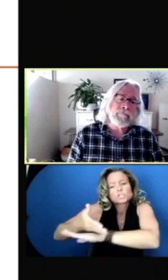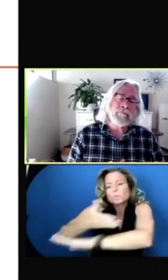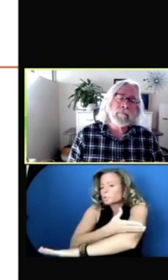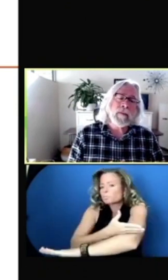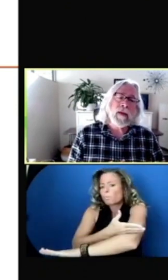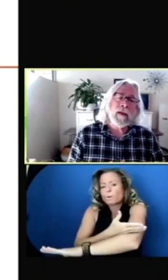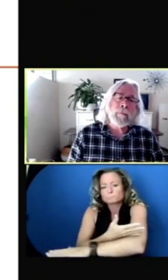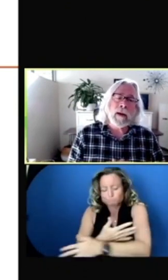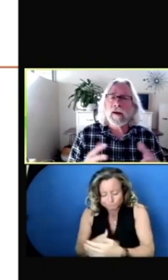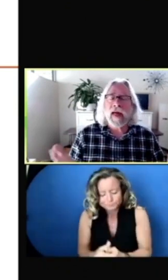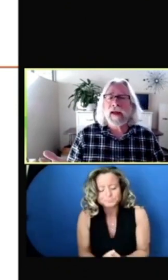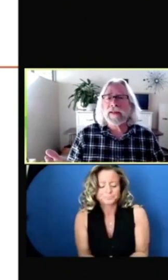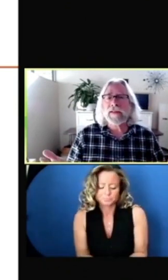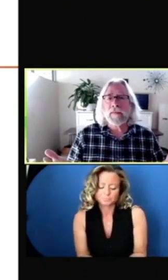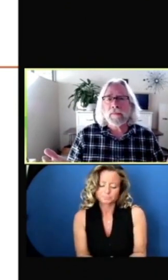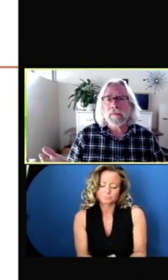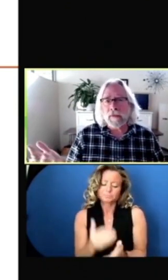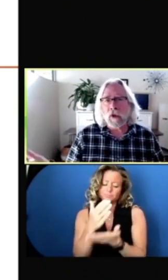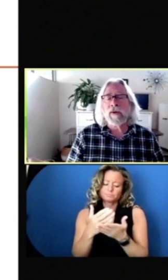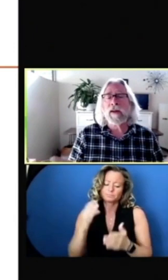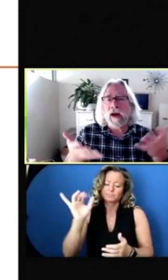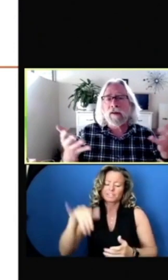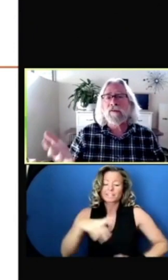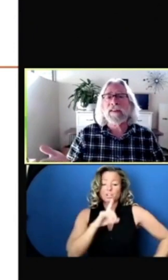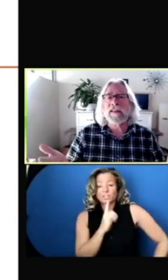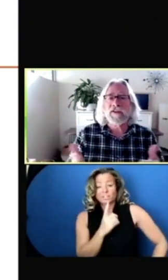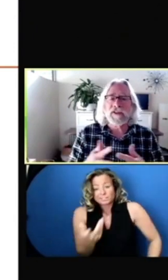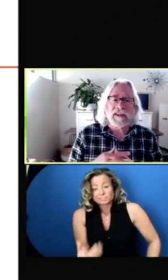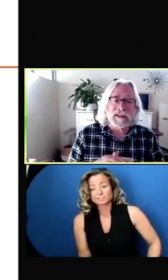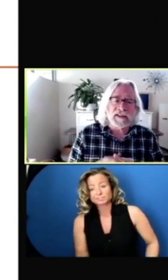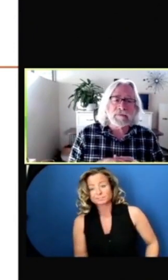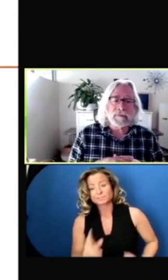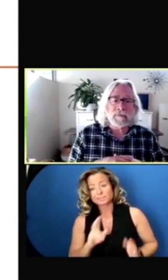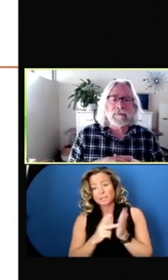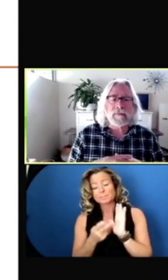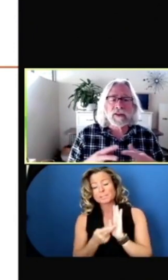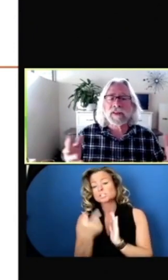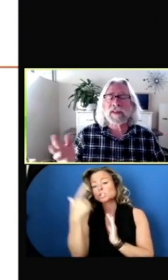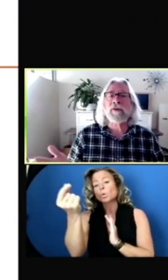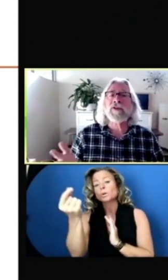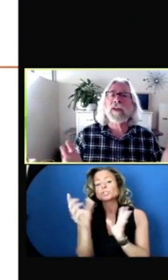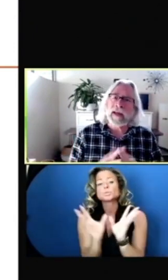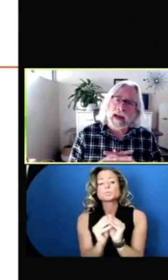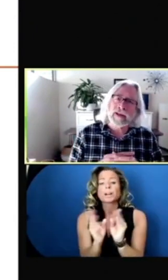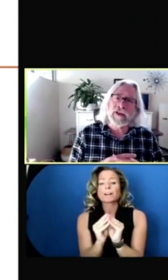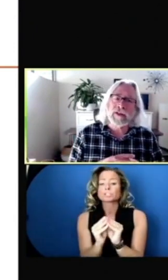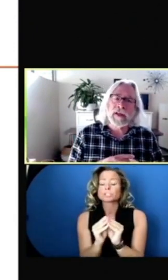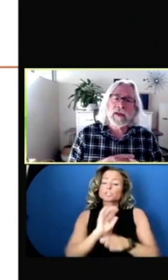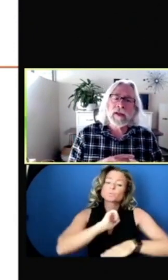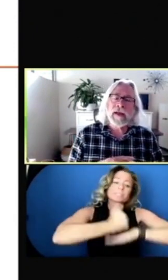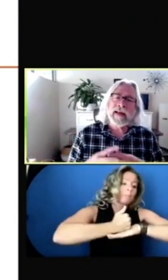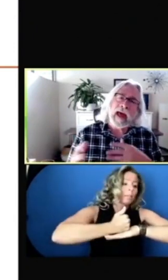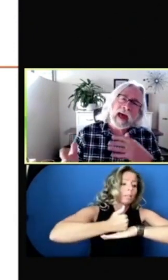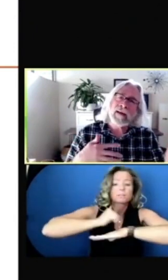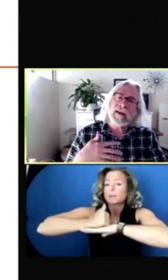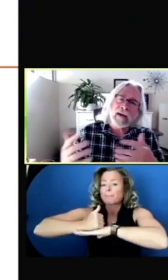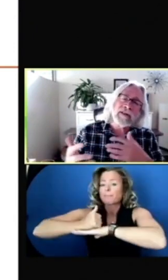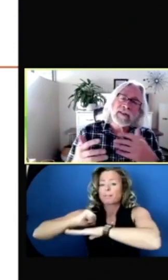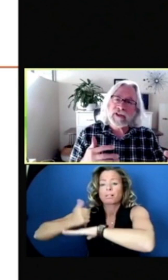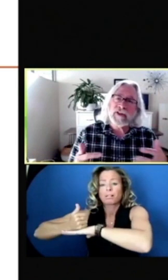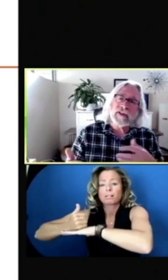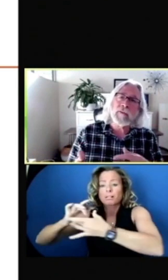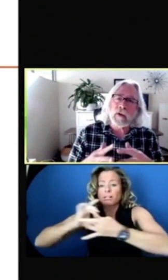Well, part of that is going to conferences such as this, to establish some connections, to have